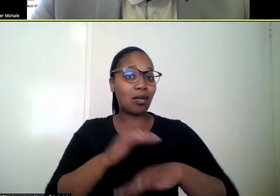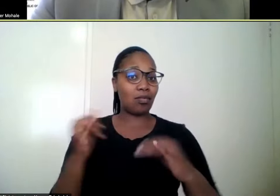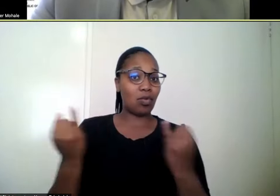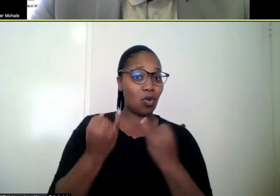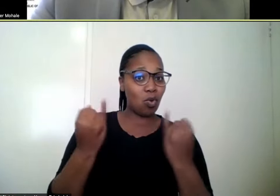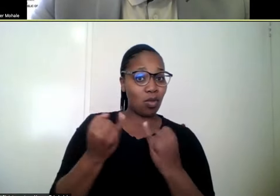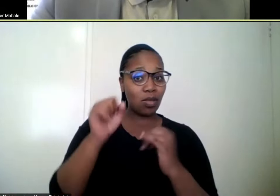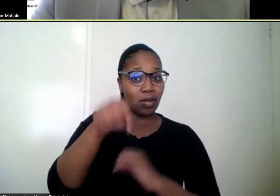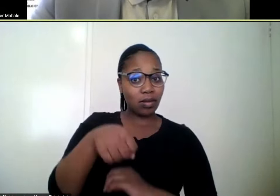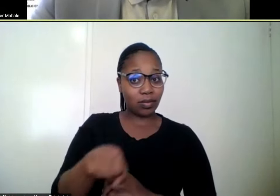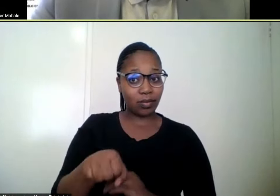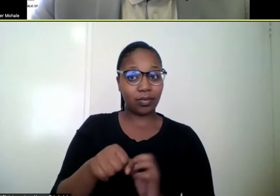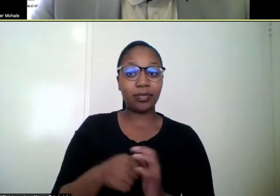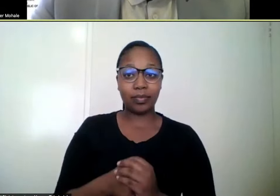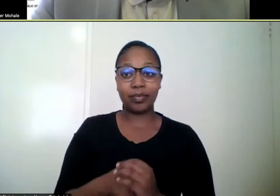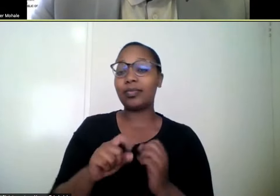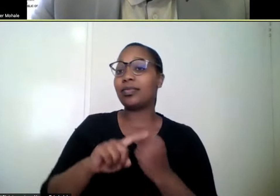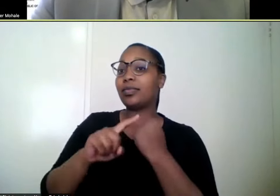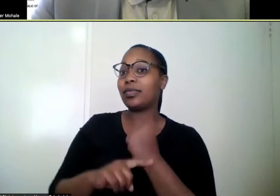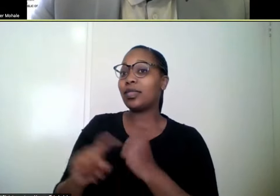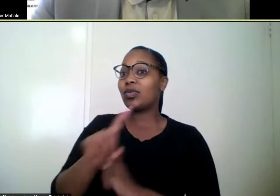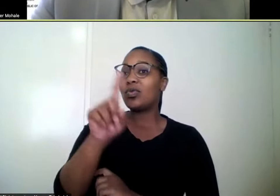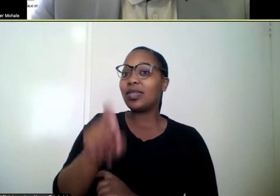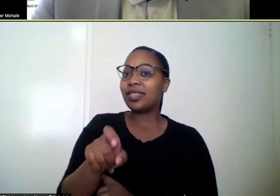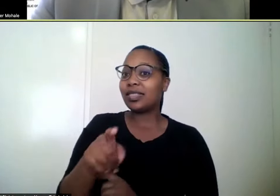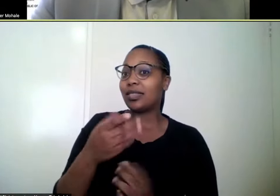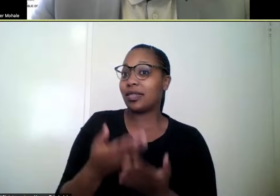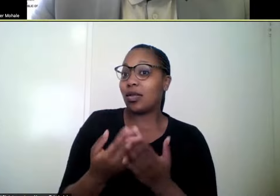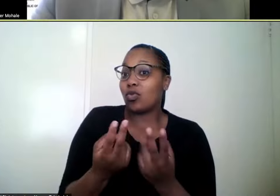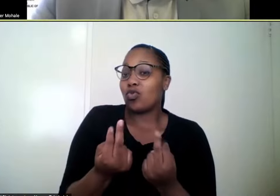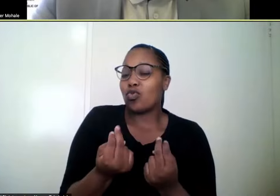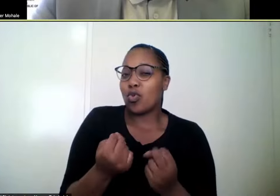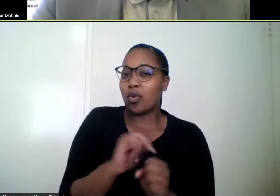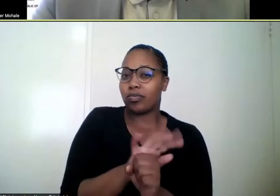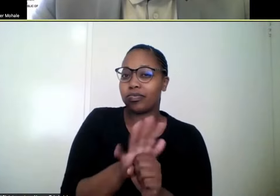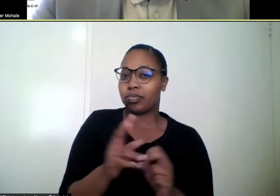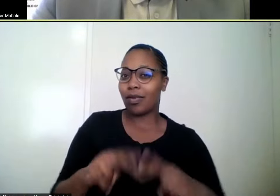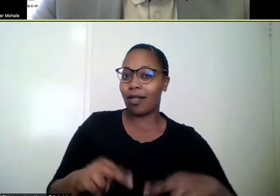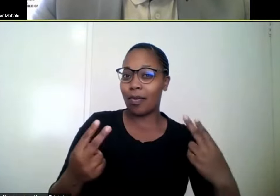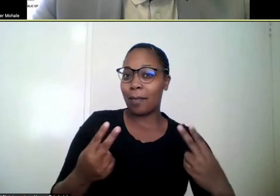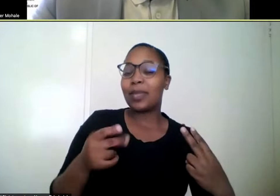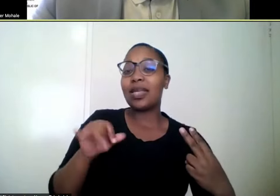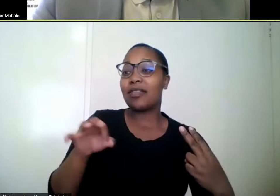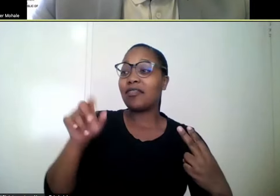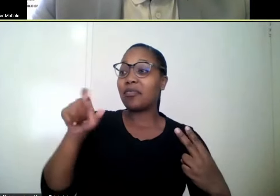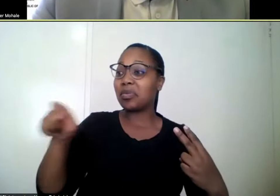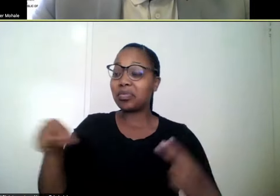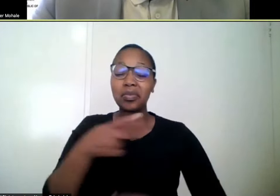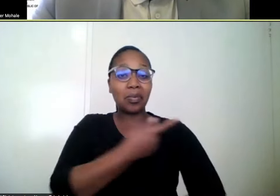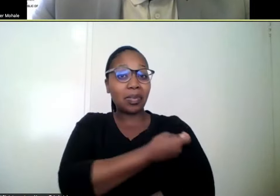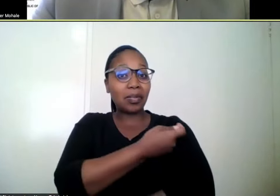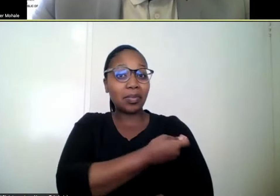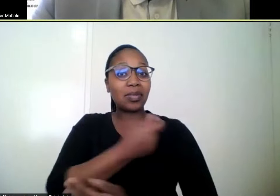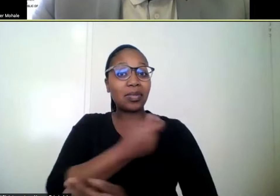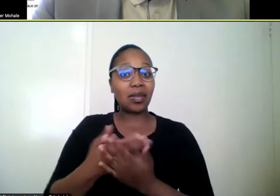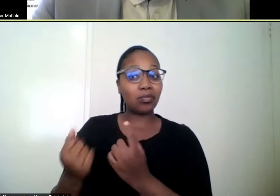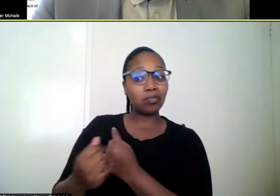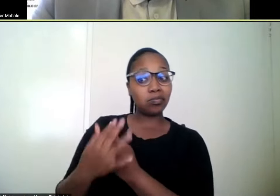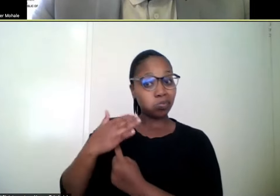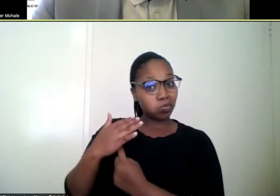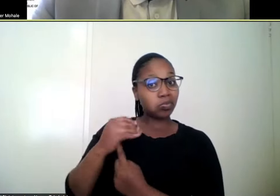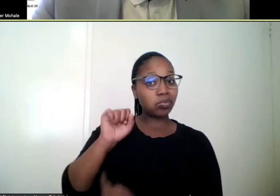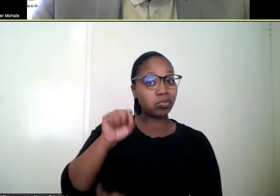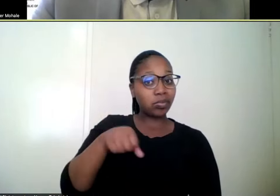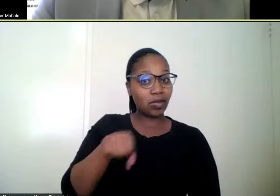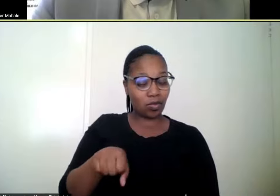been hospitalized have the new variant, if they've been vaccinated or not? I'm going to hand over to Minister and members of